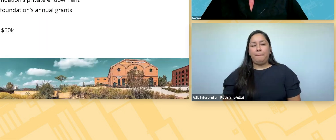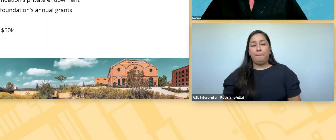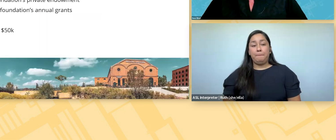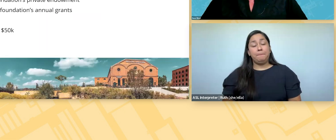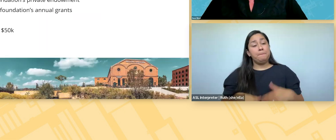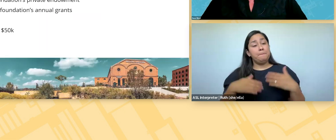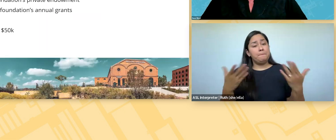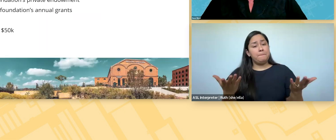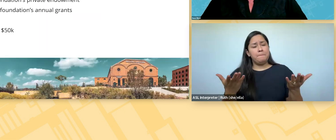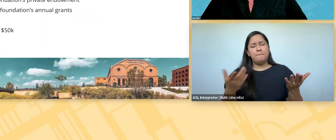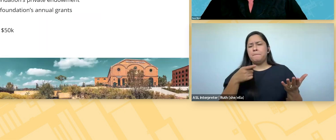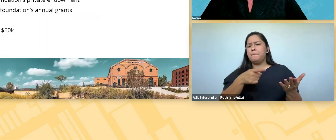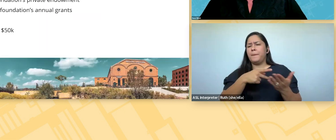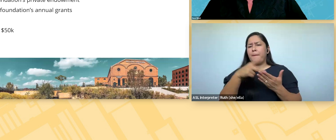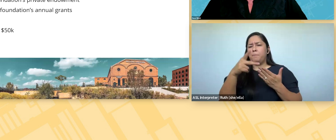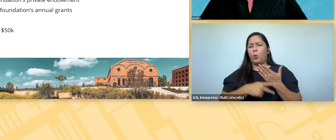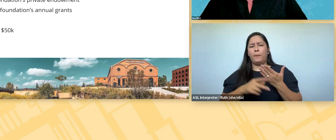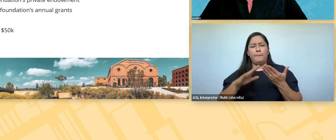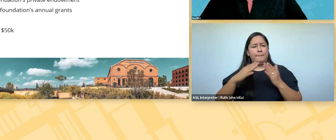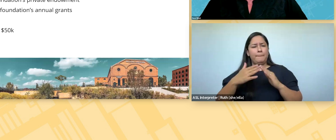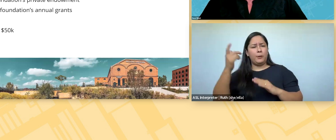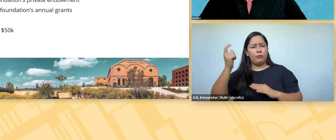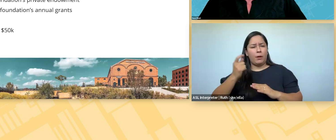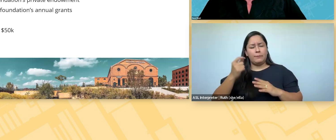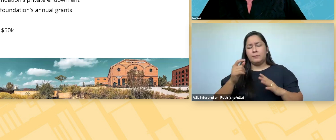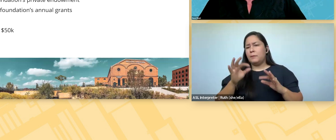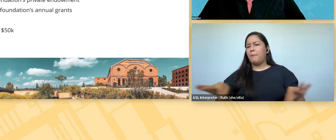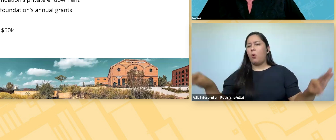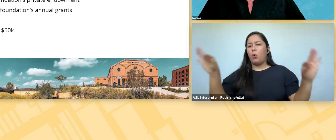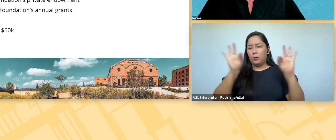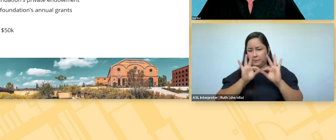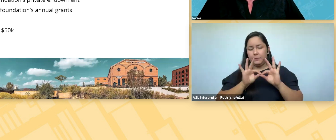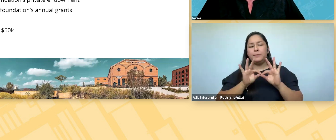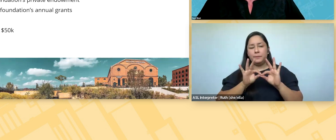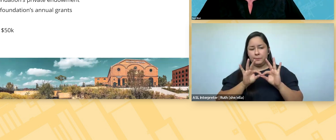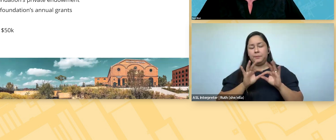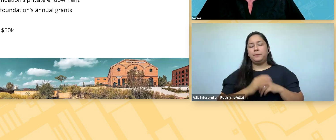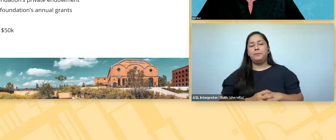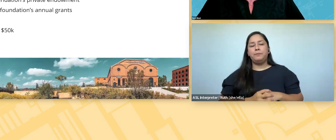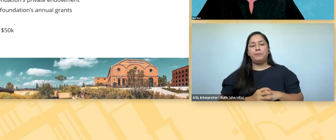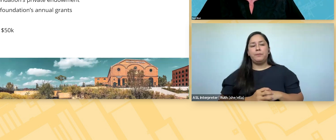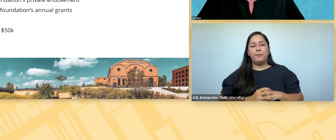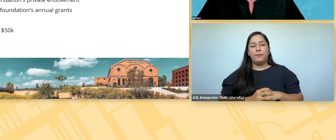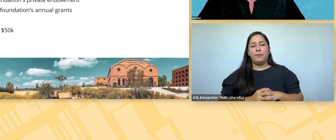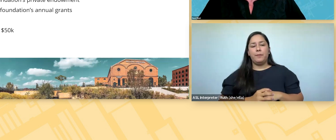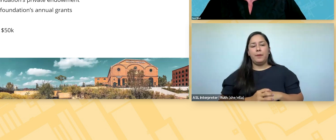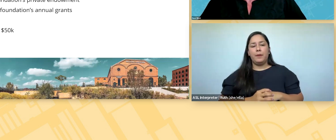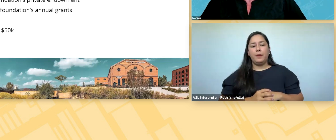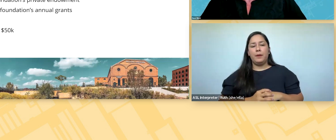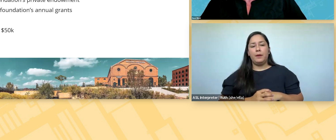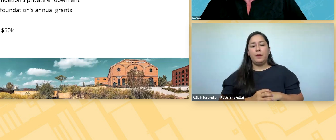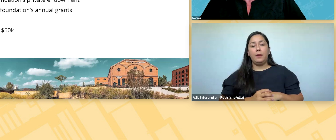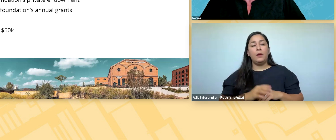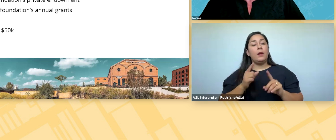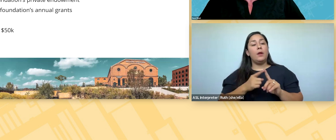So the Community Grants Program is a really important part of the Denver Foundation's grant-making services. It's comes